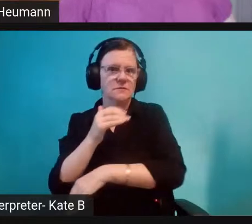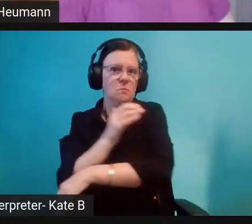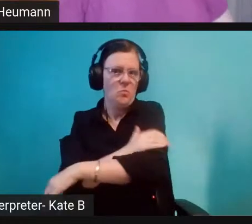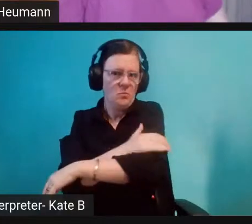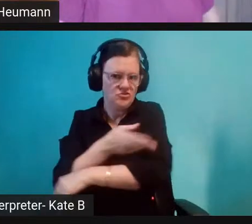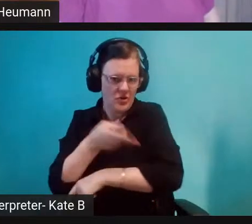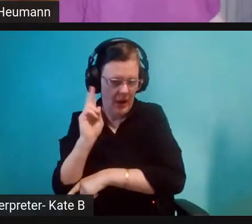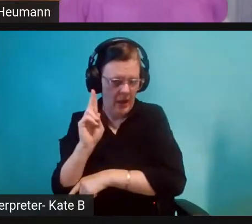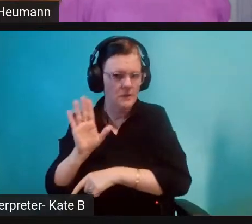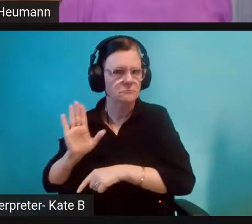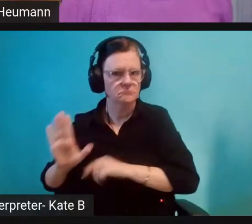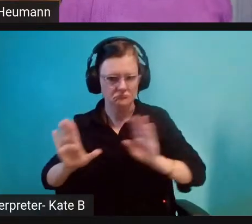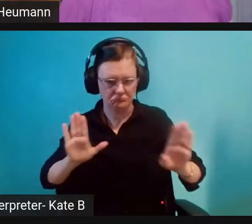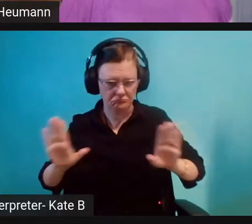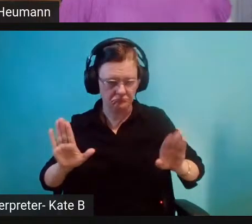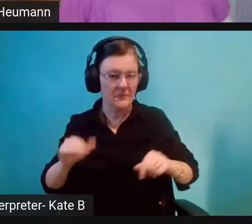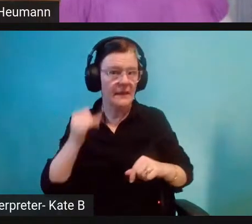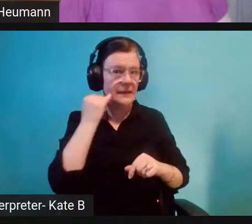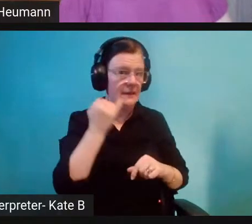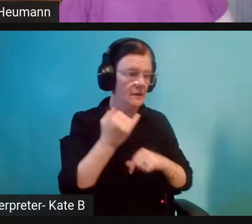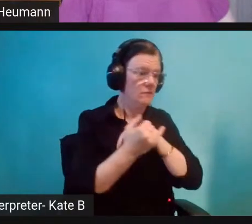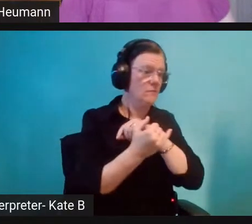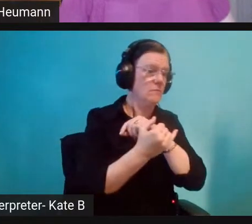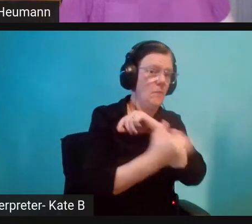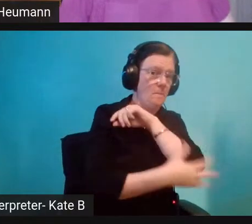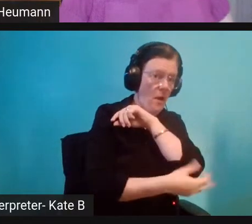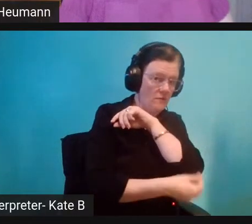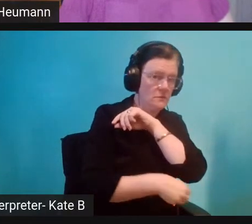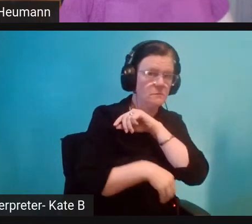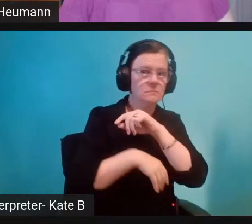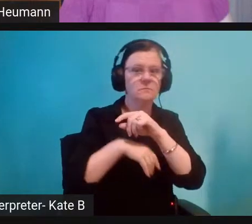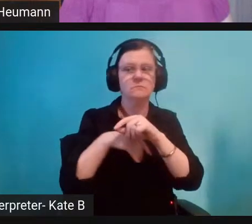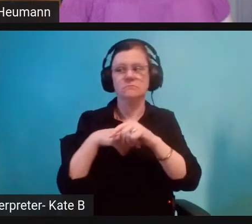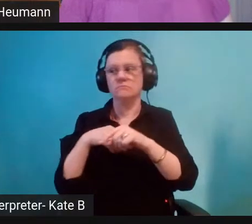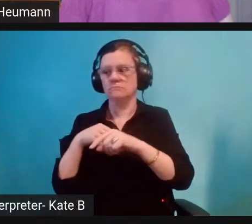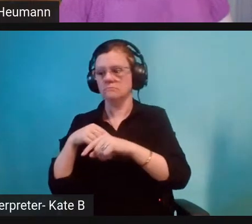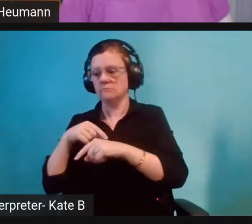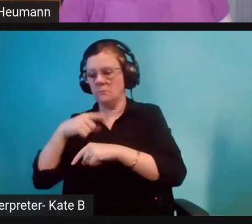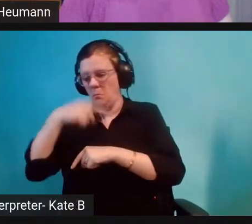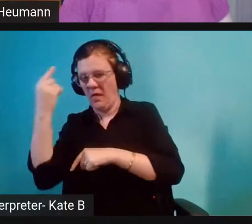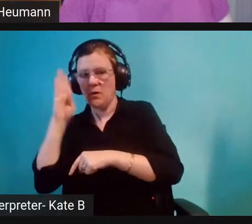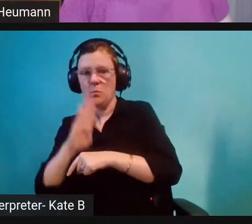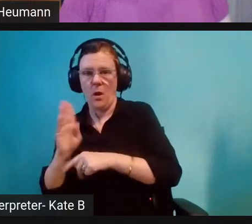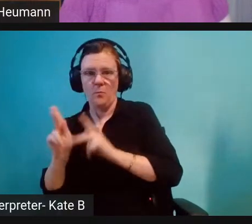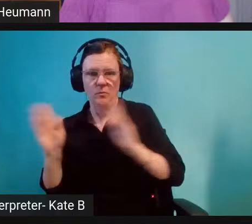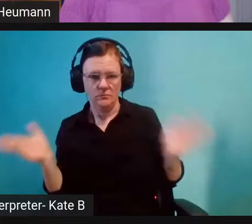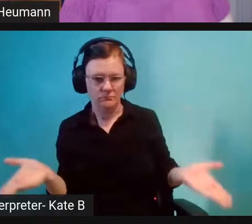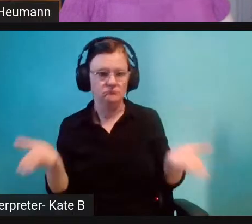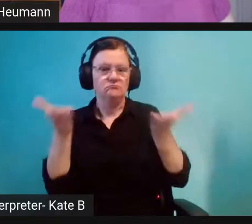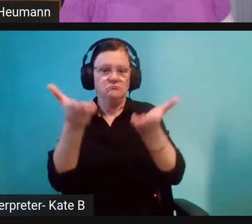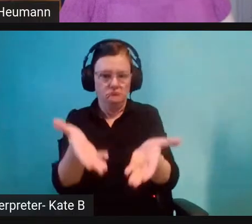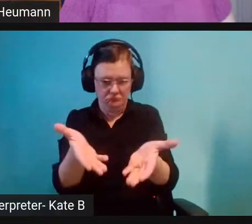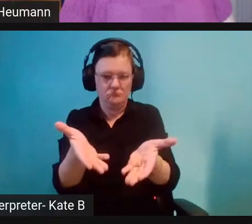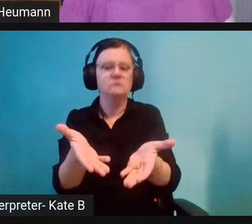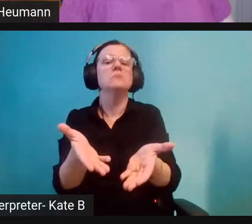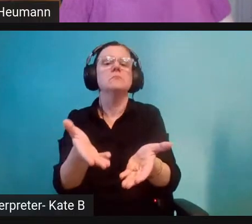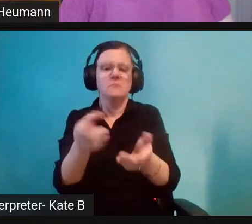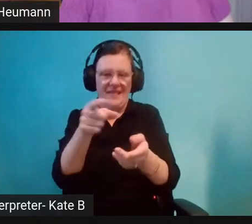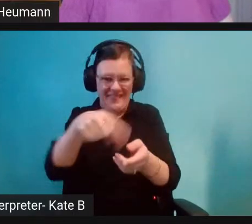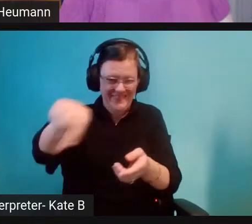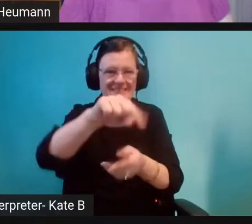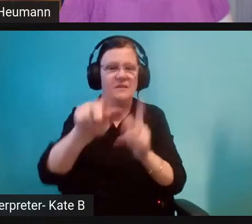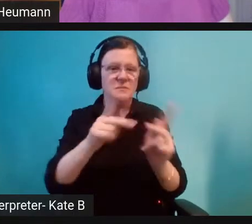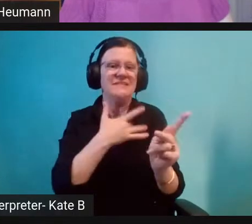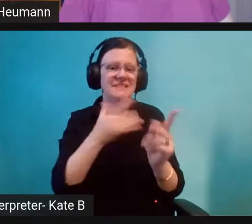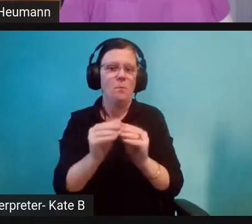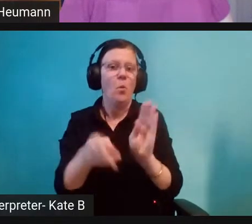those different components to the table, there were higher incidence rates of people dying.